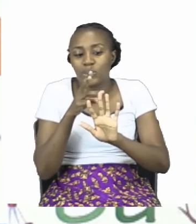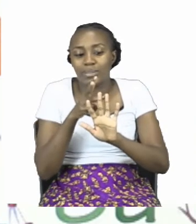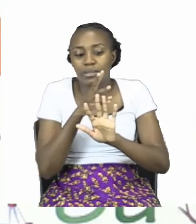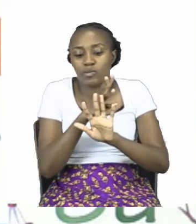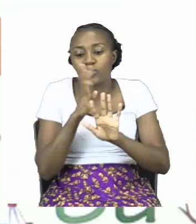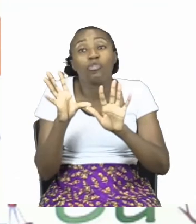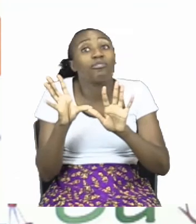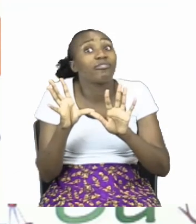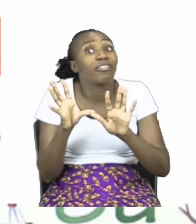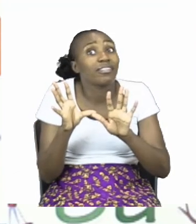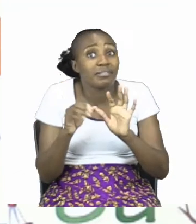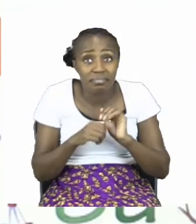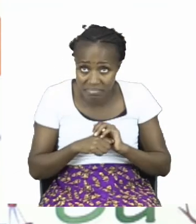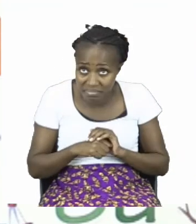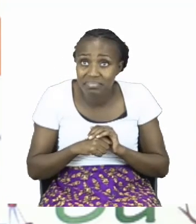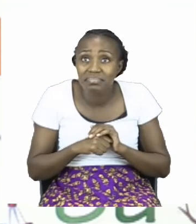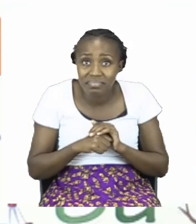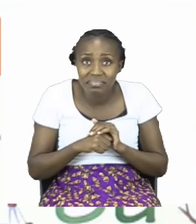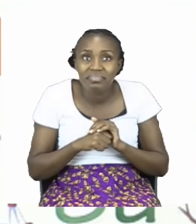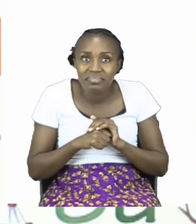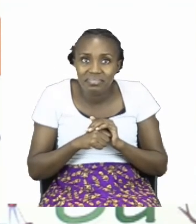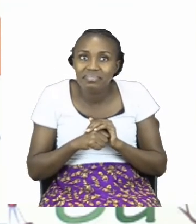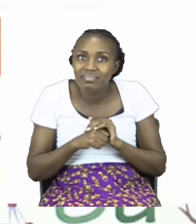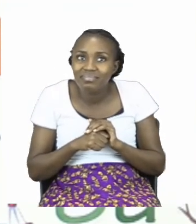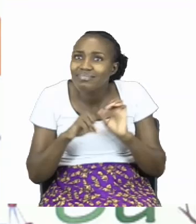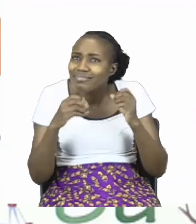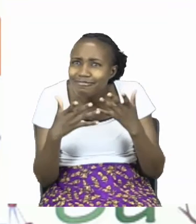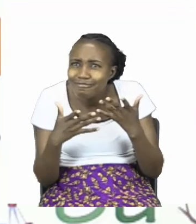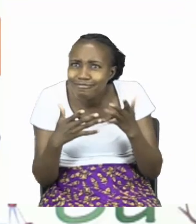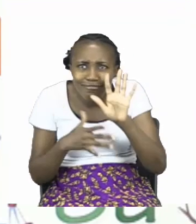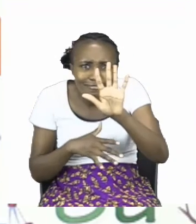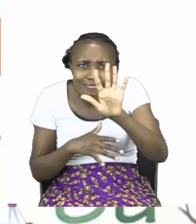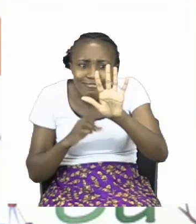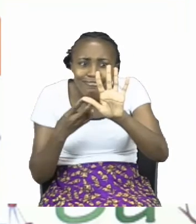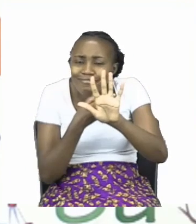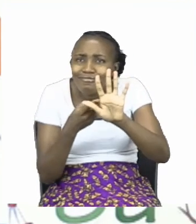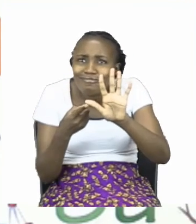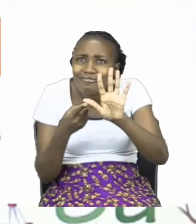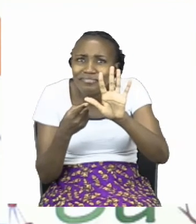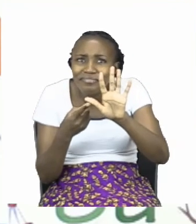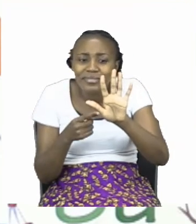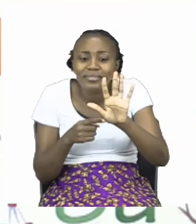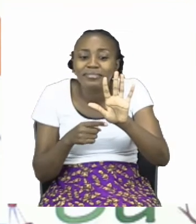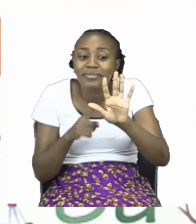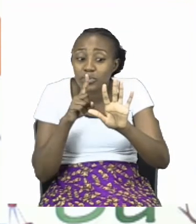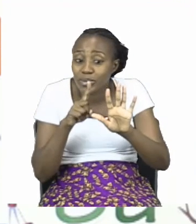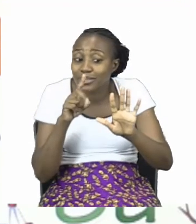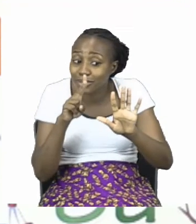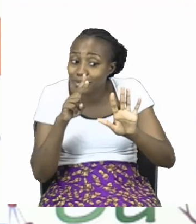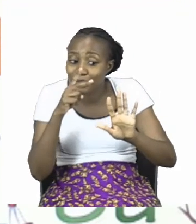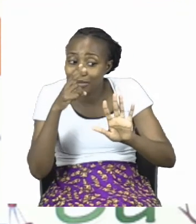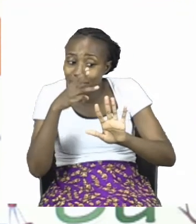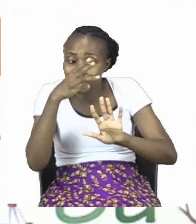3, 4, 5. How many do we have left? 1, 2,